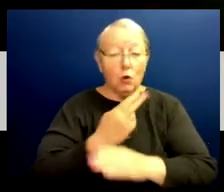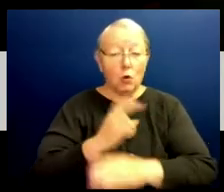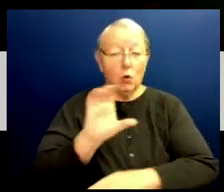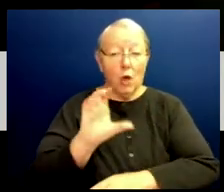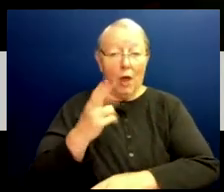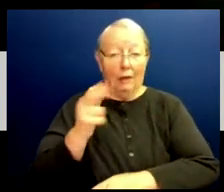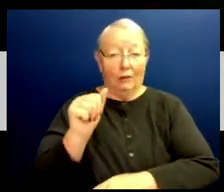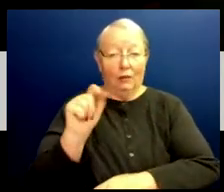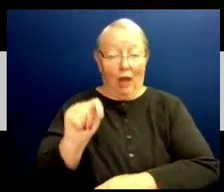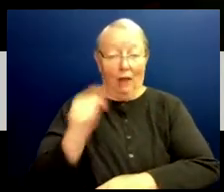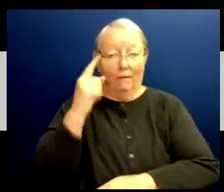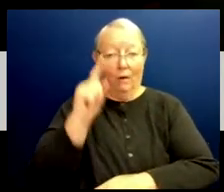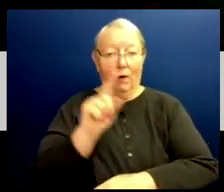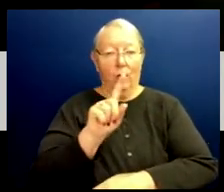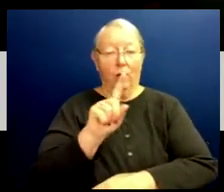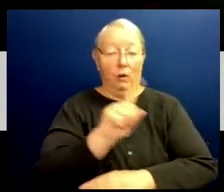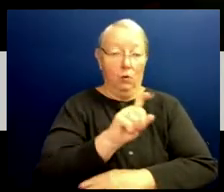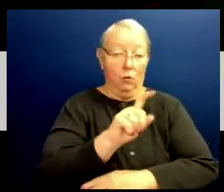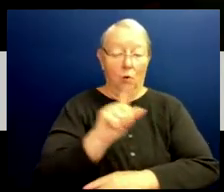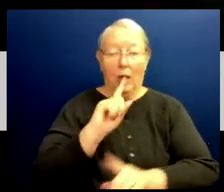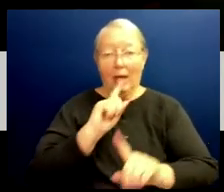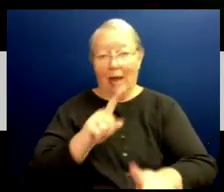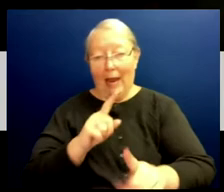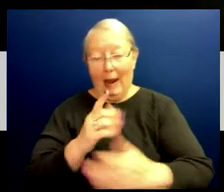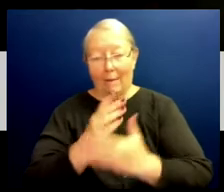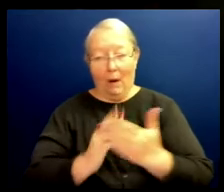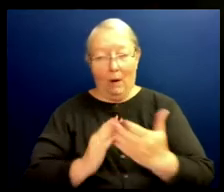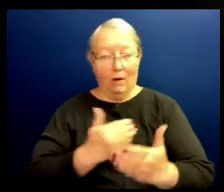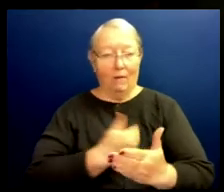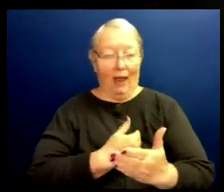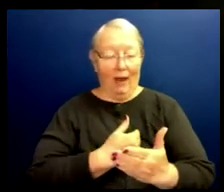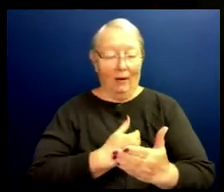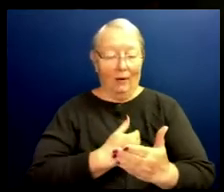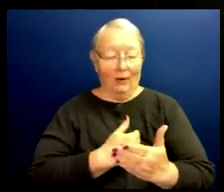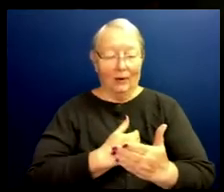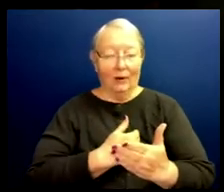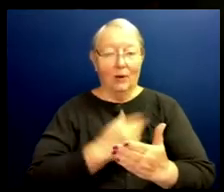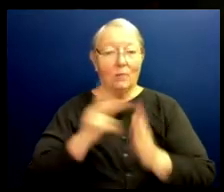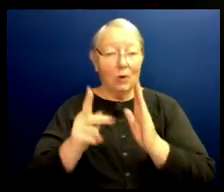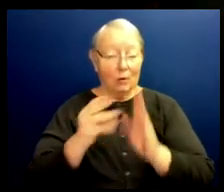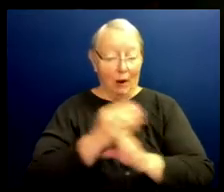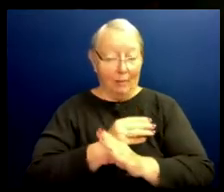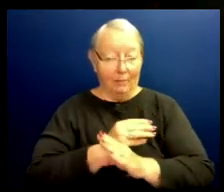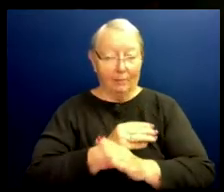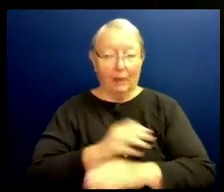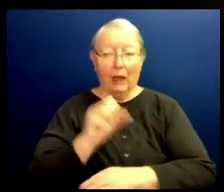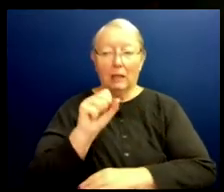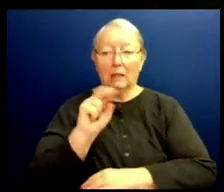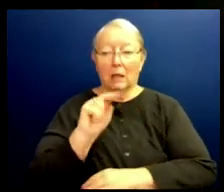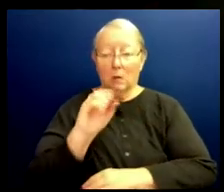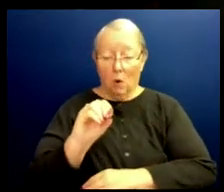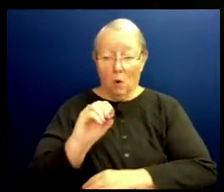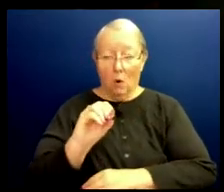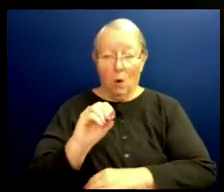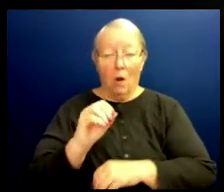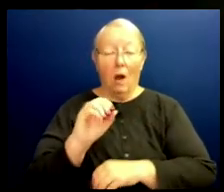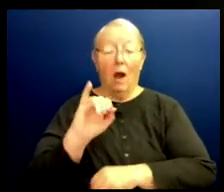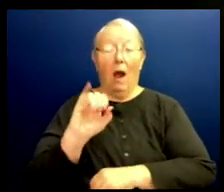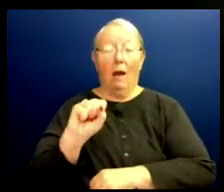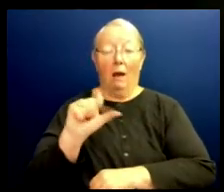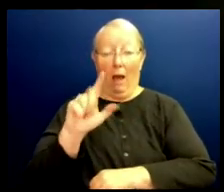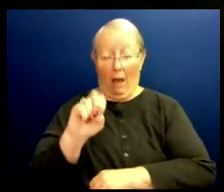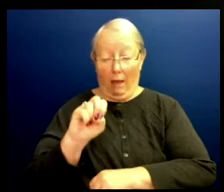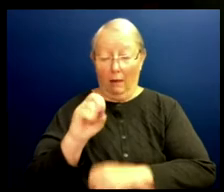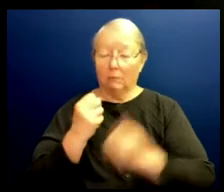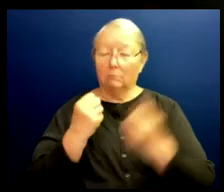Q&A portion of our program. The Sno-Isle Libraries Foundation is the presenting sponsor of the Trudy Sundberg Lecture Series. Our mission is